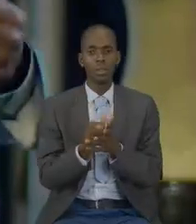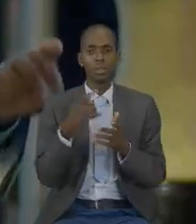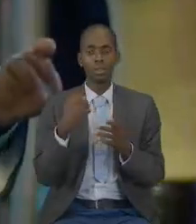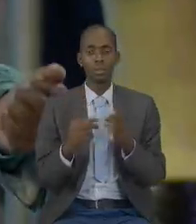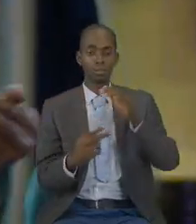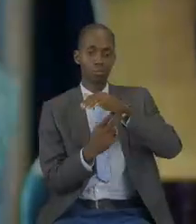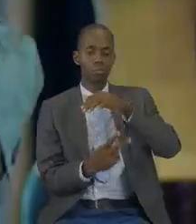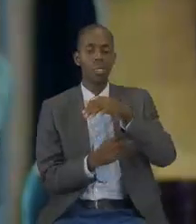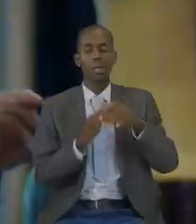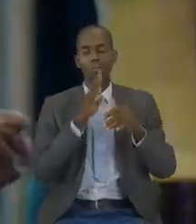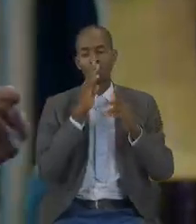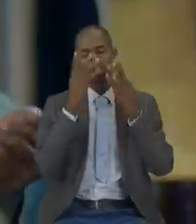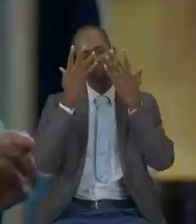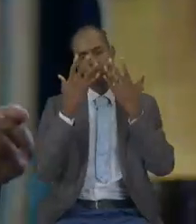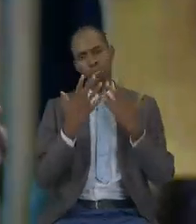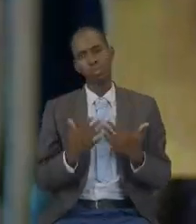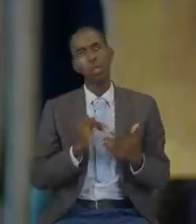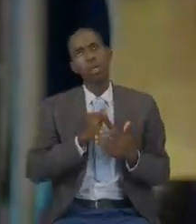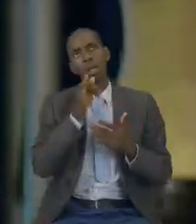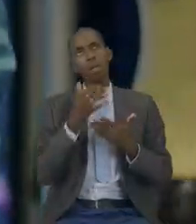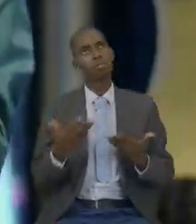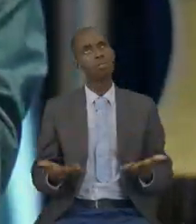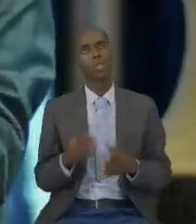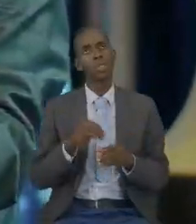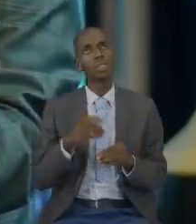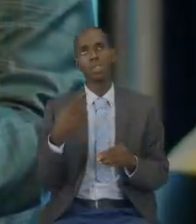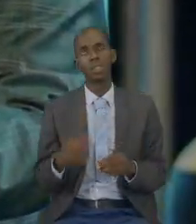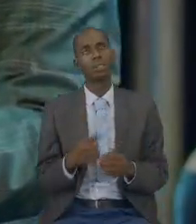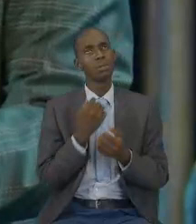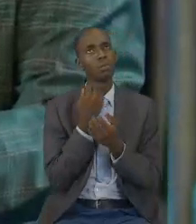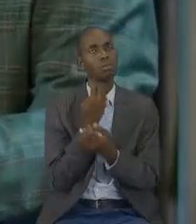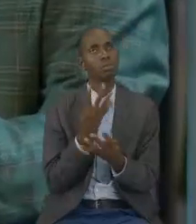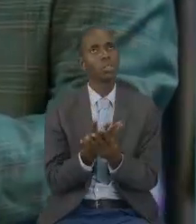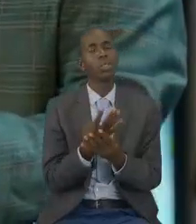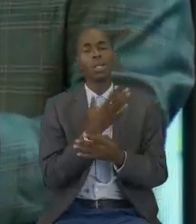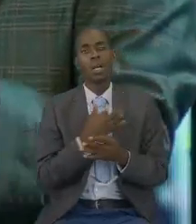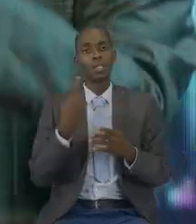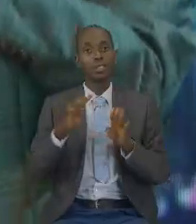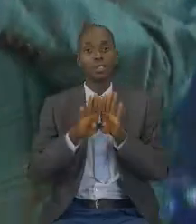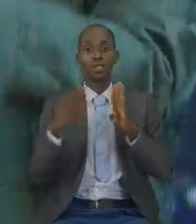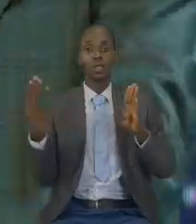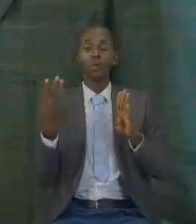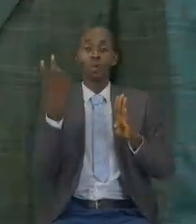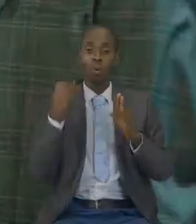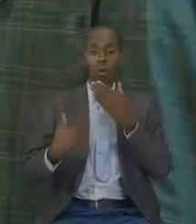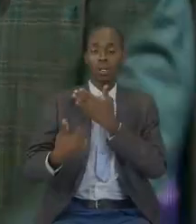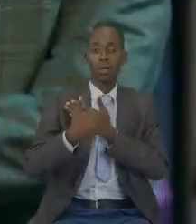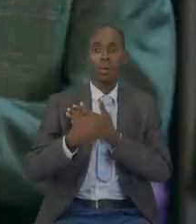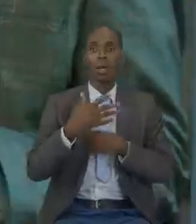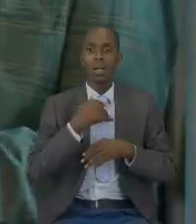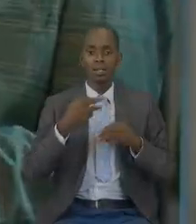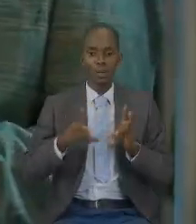being sad. I'm here in the dungeon, and the door was behind him, and the